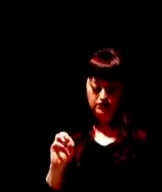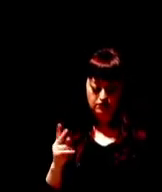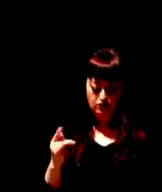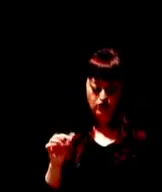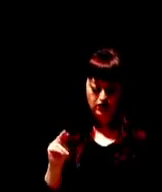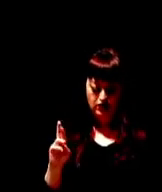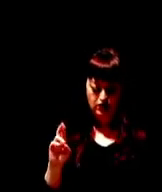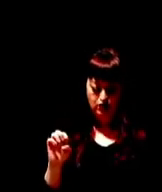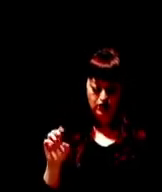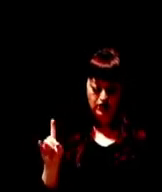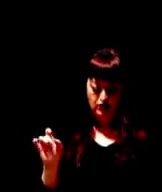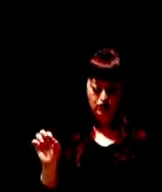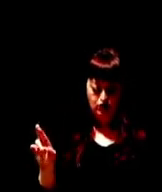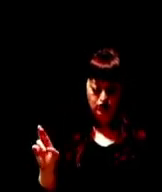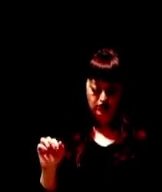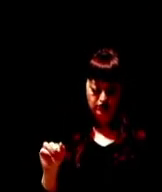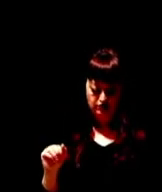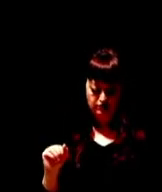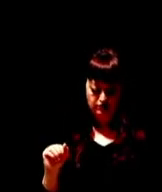Morgan Reeder.